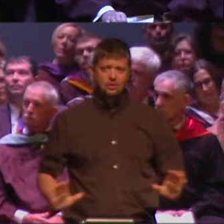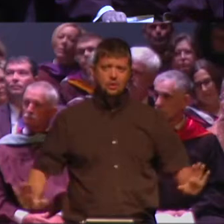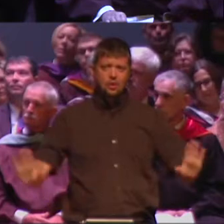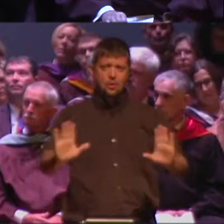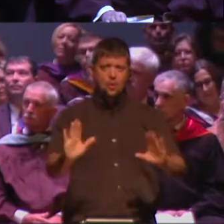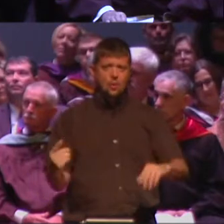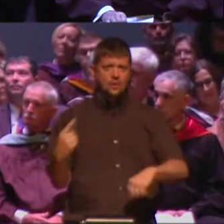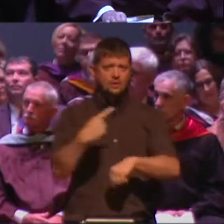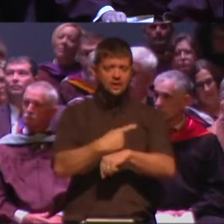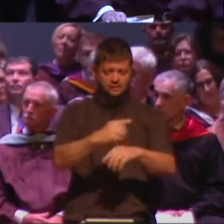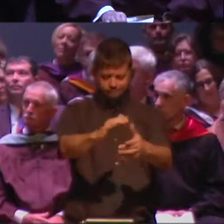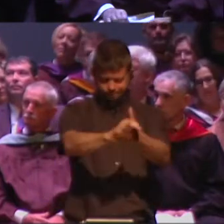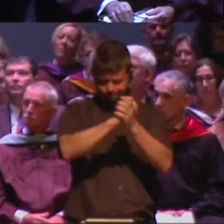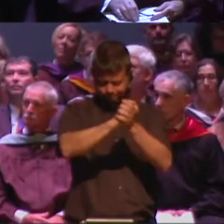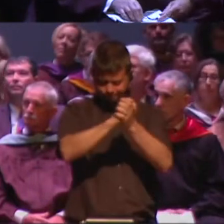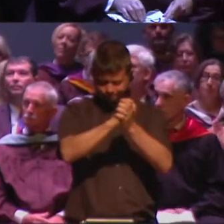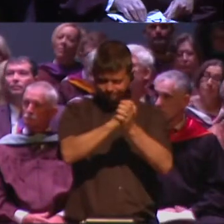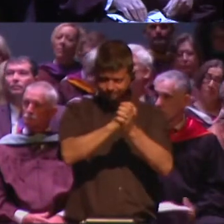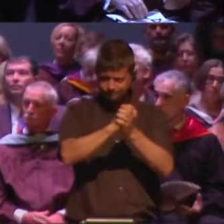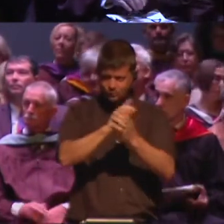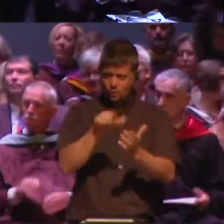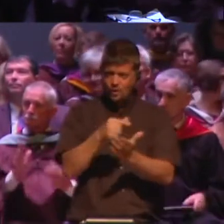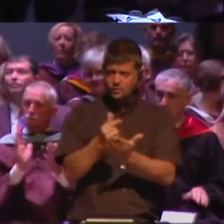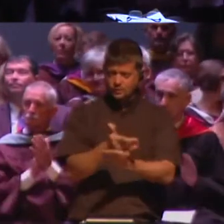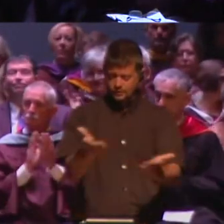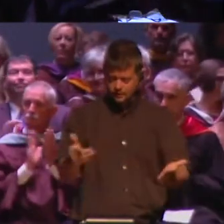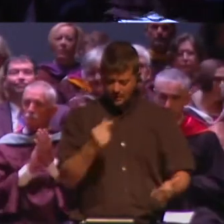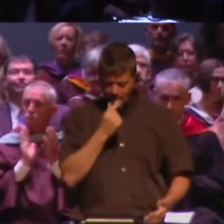day. Congratulations to the graduates.